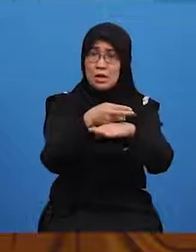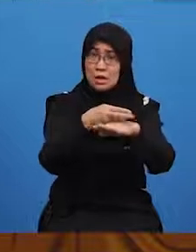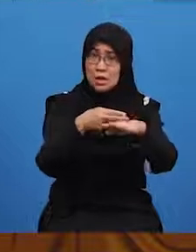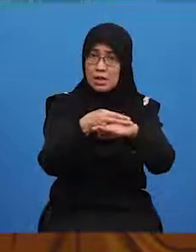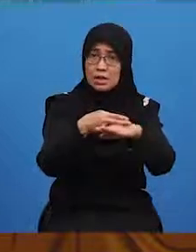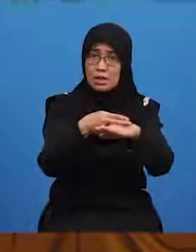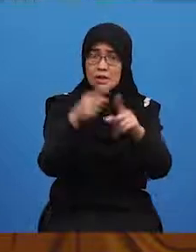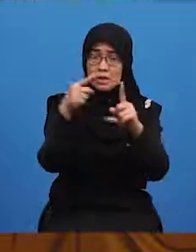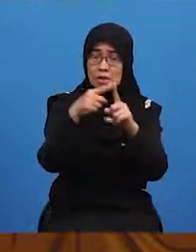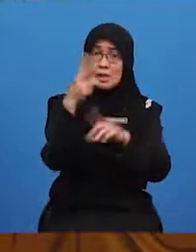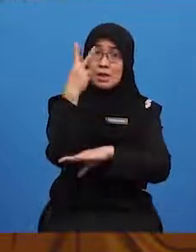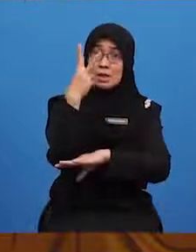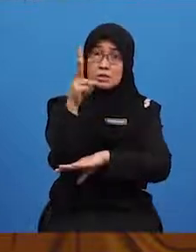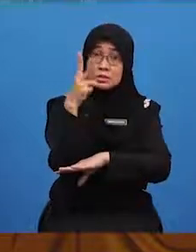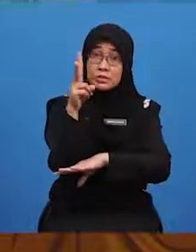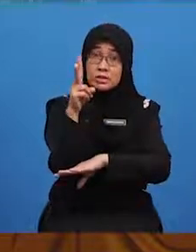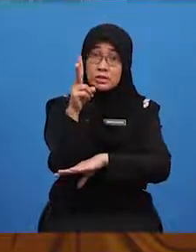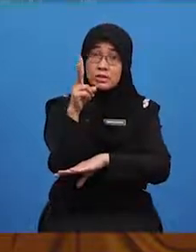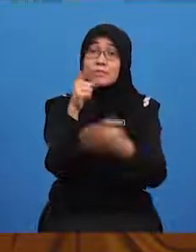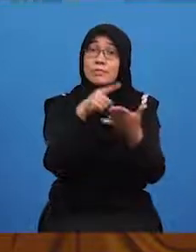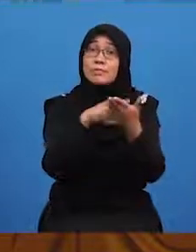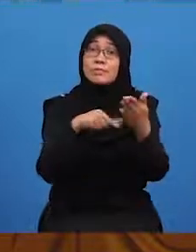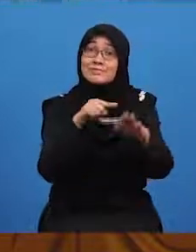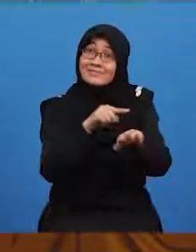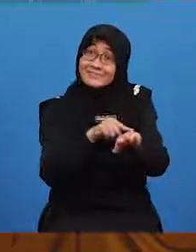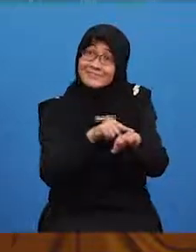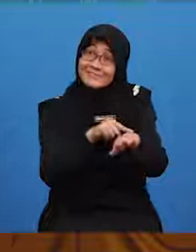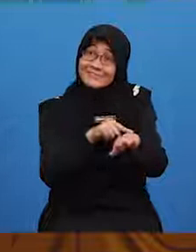the long hand is pointing at 12.